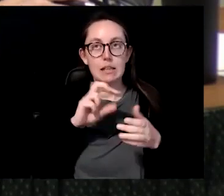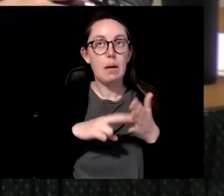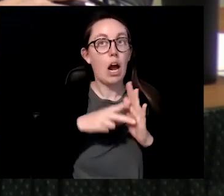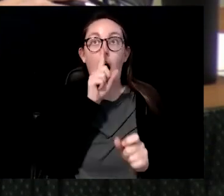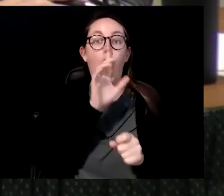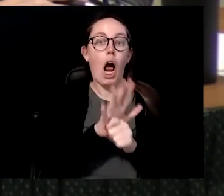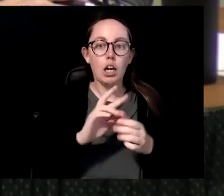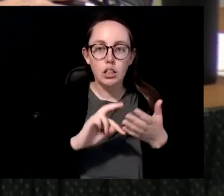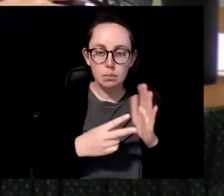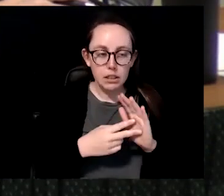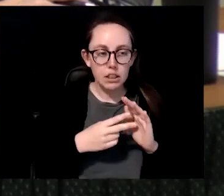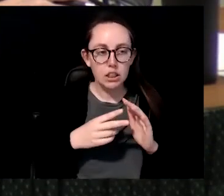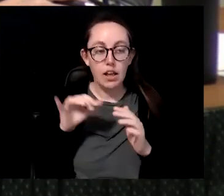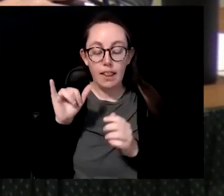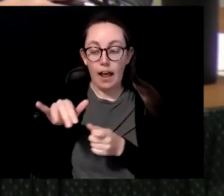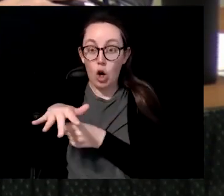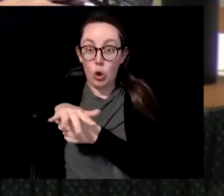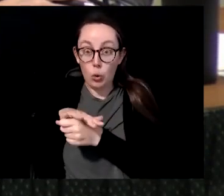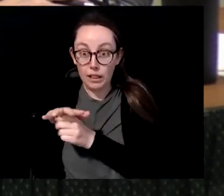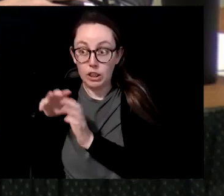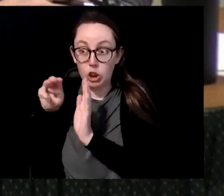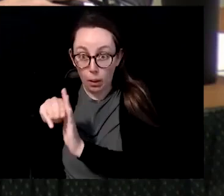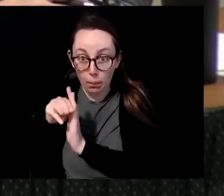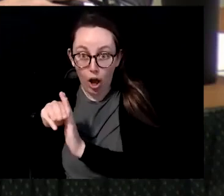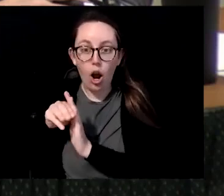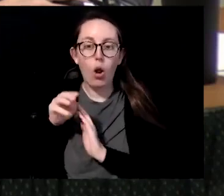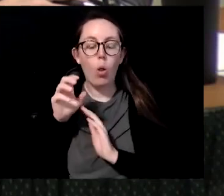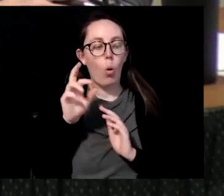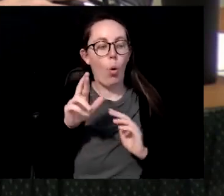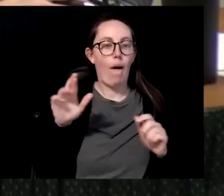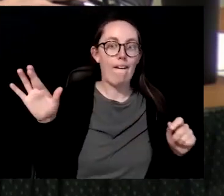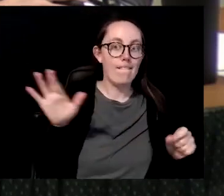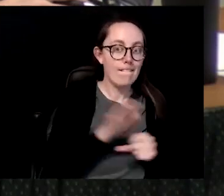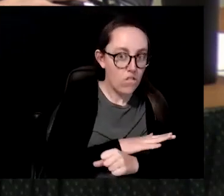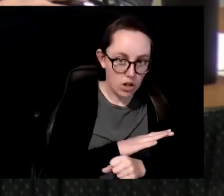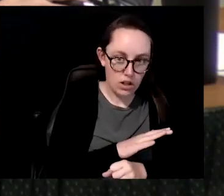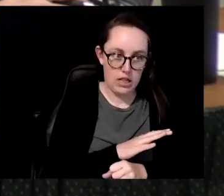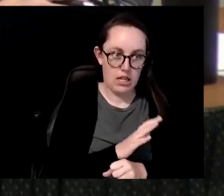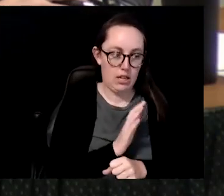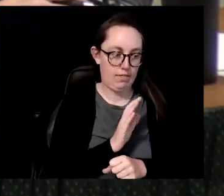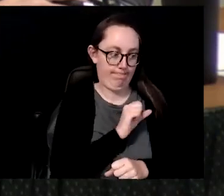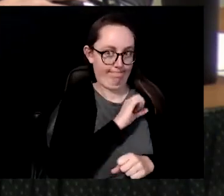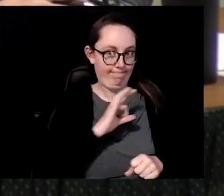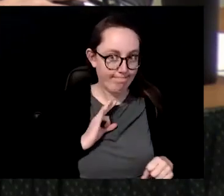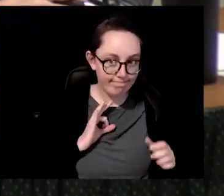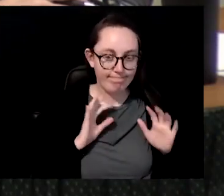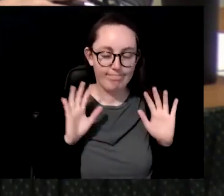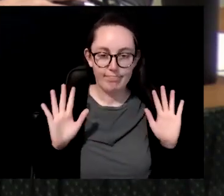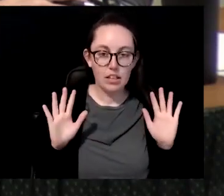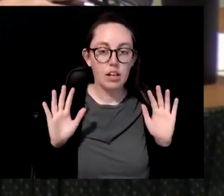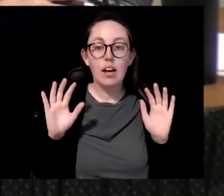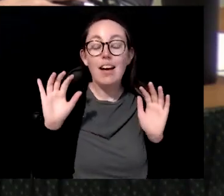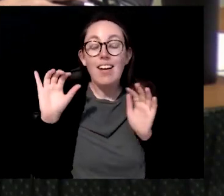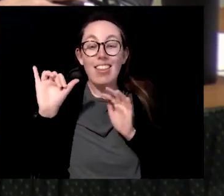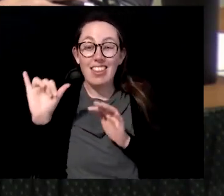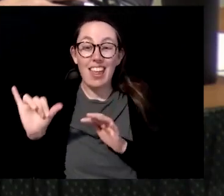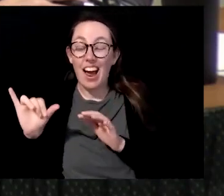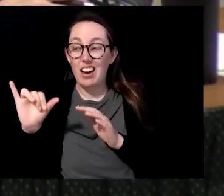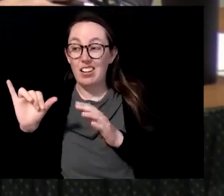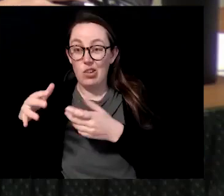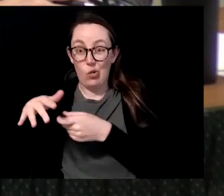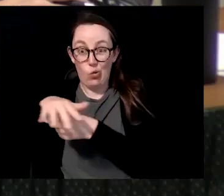regional model just simply doesn't guarantee within the contract any ambulances specifically devoted to any municipality